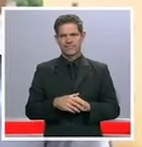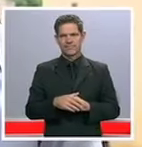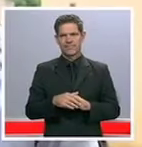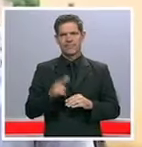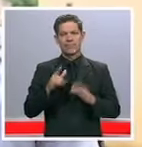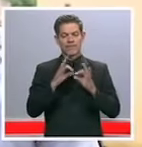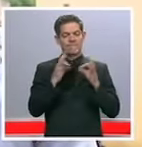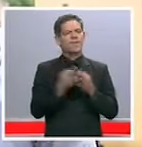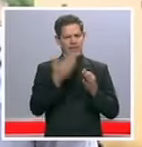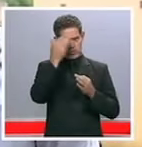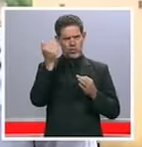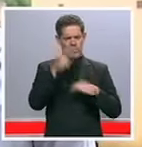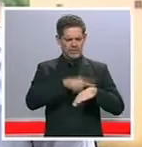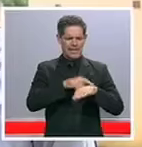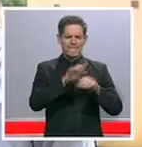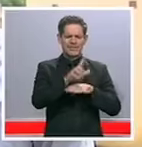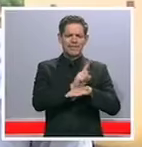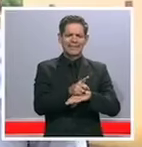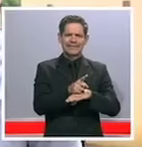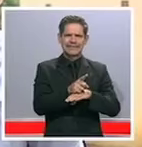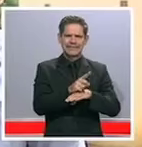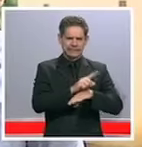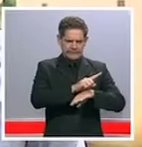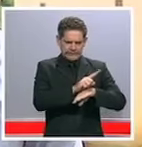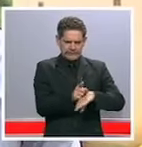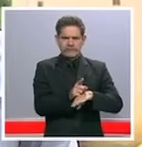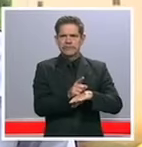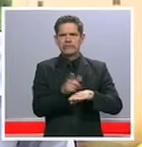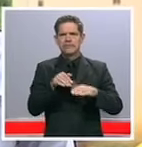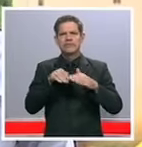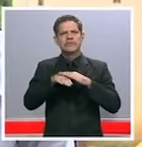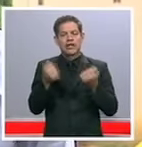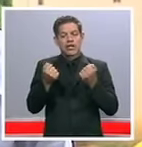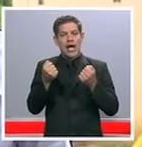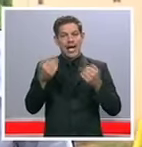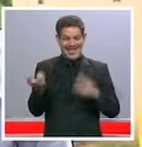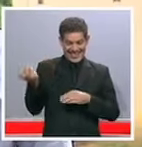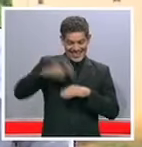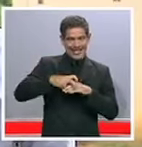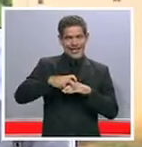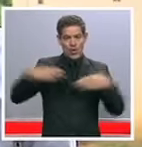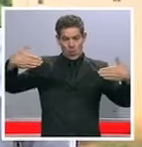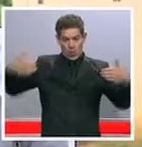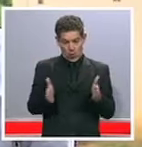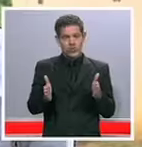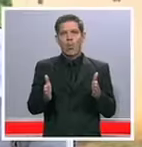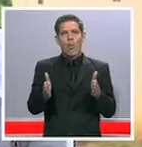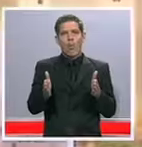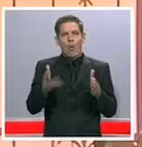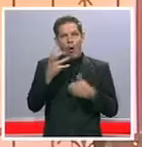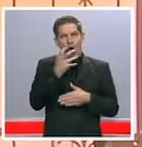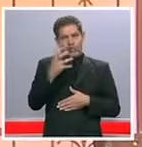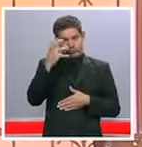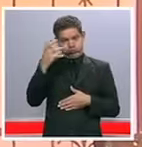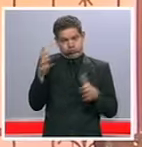took the family to realize the little group was missing. They were already trapped in an overheated car and 2 cousins were close to suffocation.